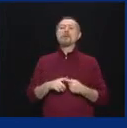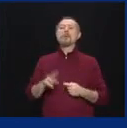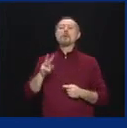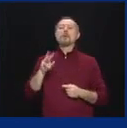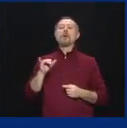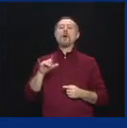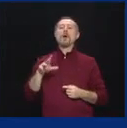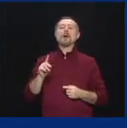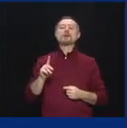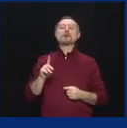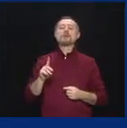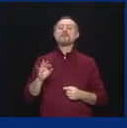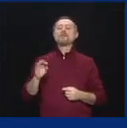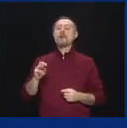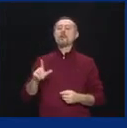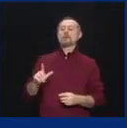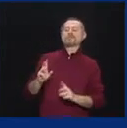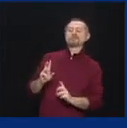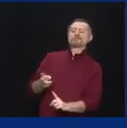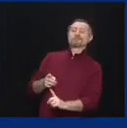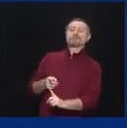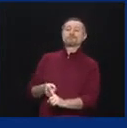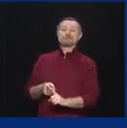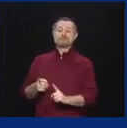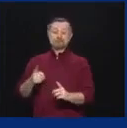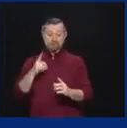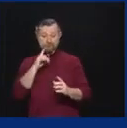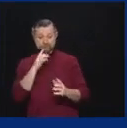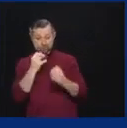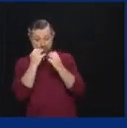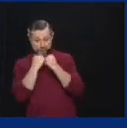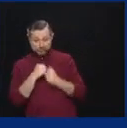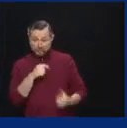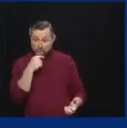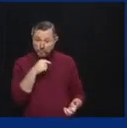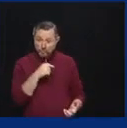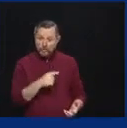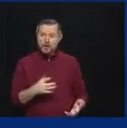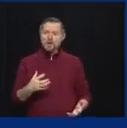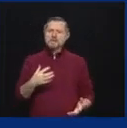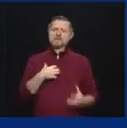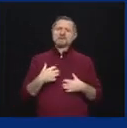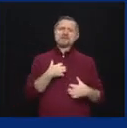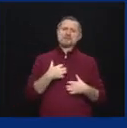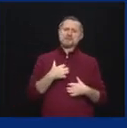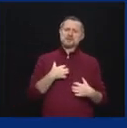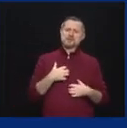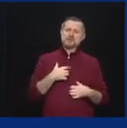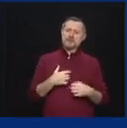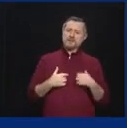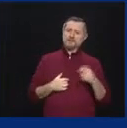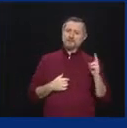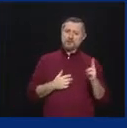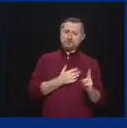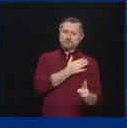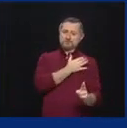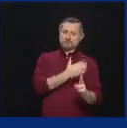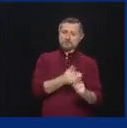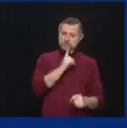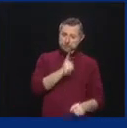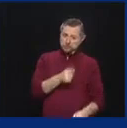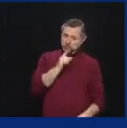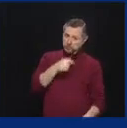defenders of the nationwide turkey population have cried foul since the early historical accounts of Thanksgiving include